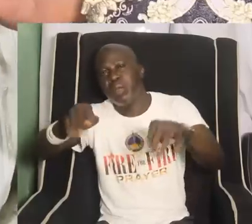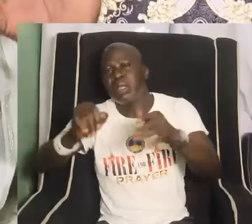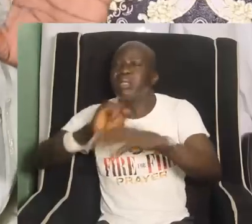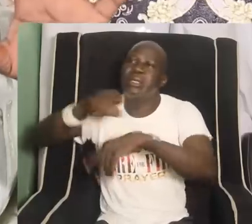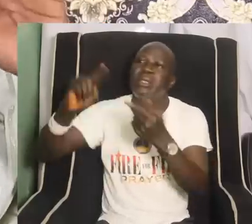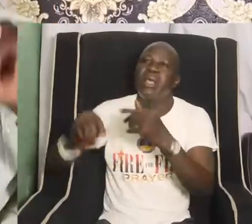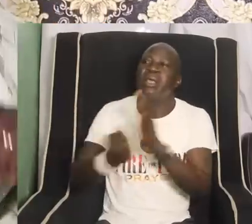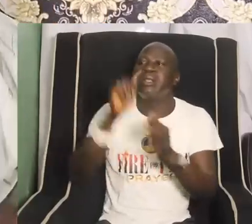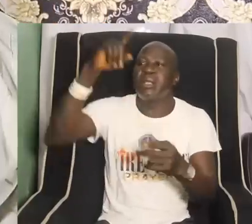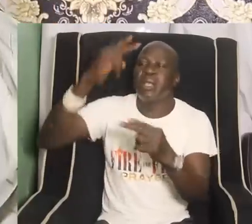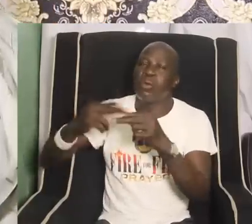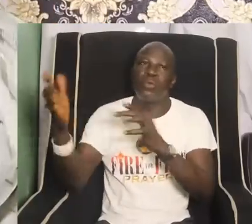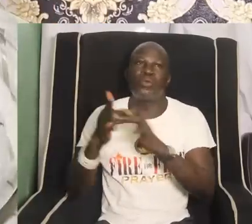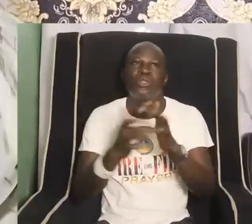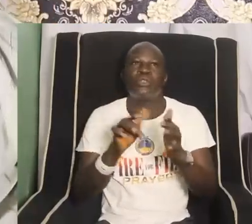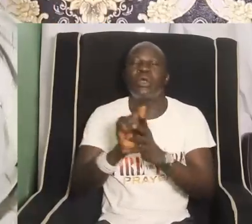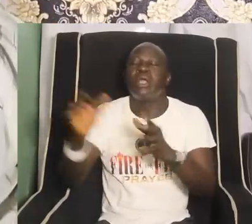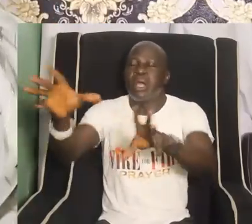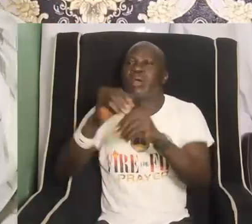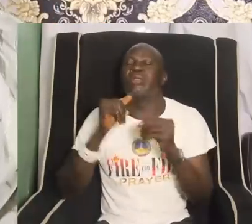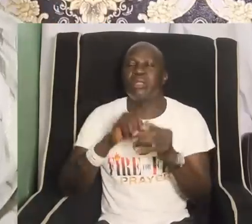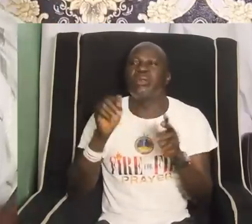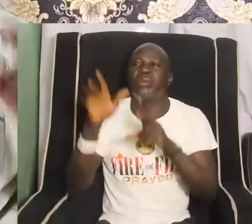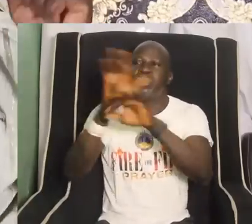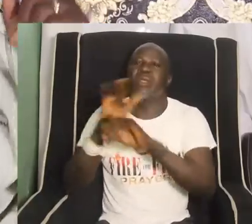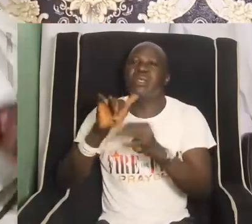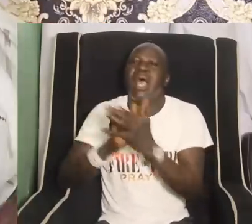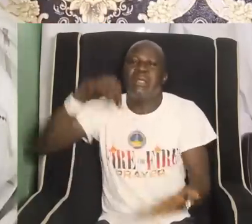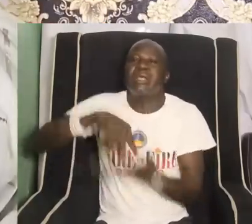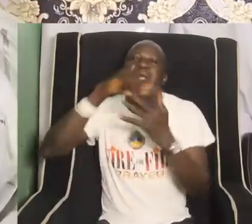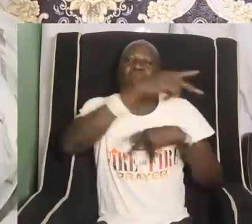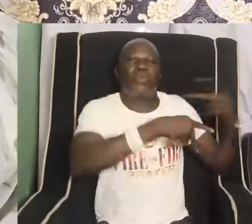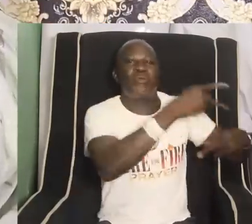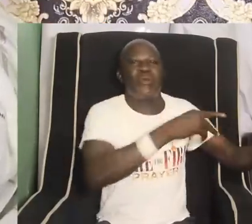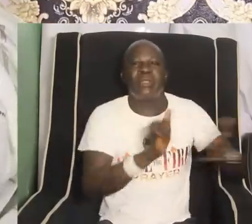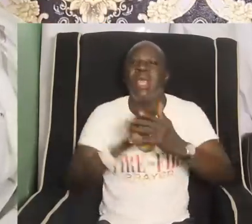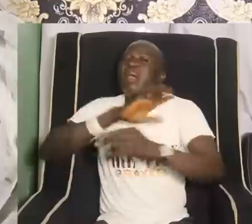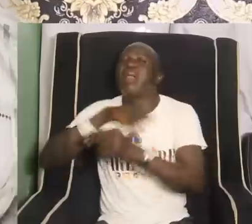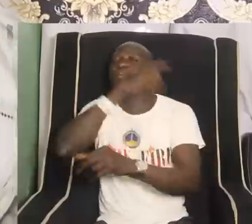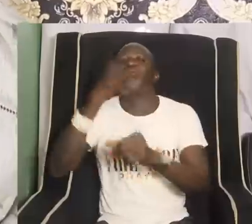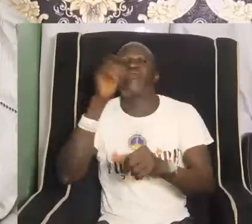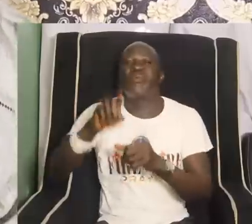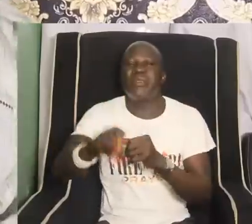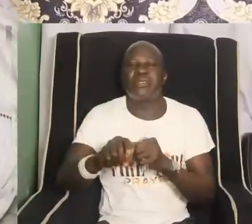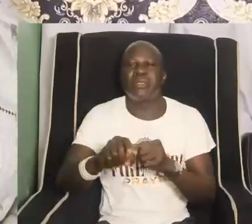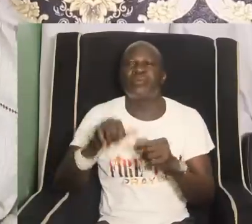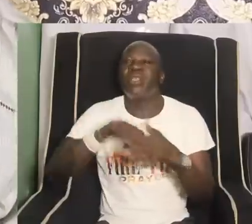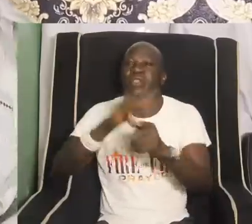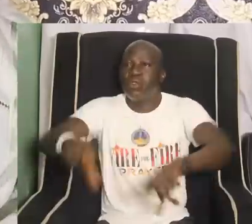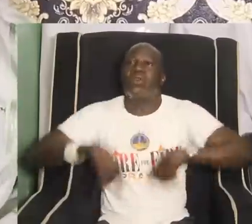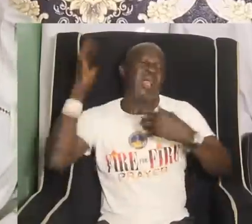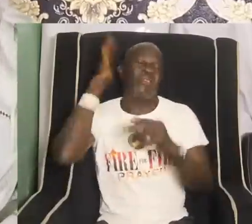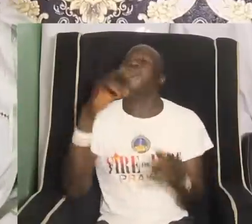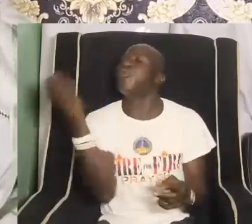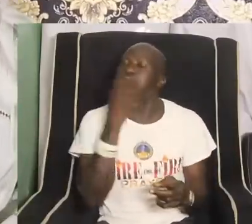Don't forget. I'll say it twice. Jesus said, in my father's house, there are many